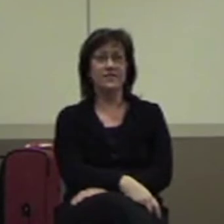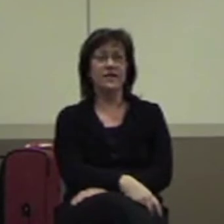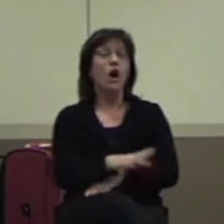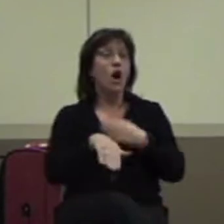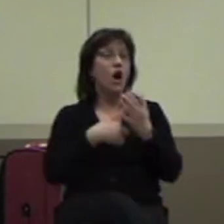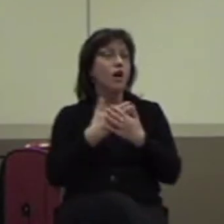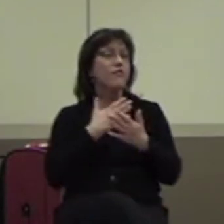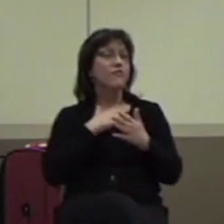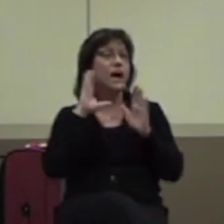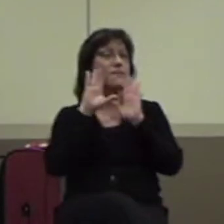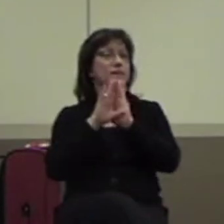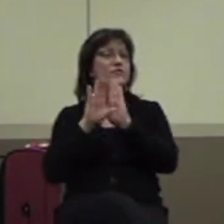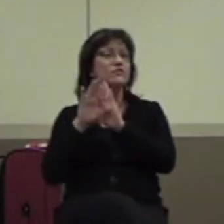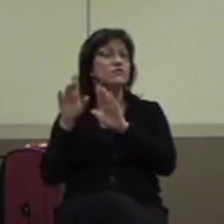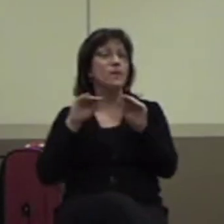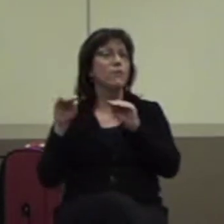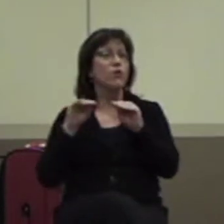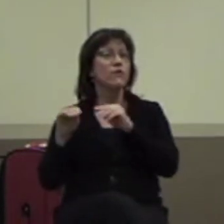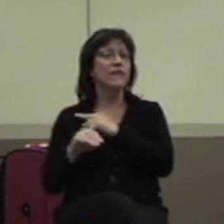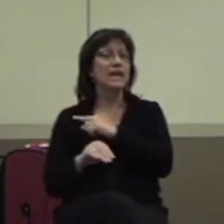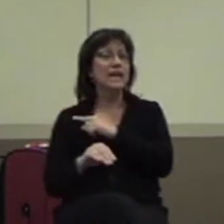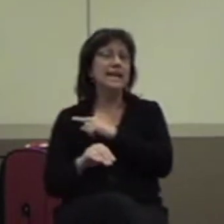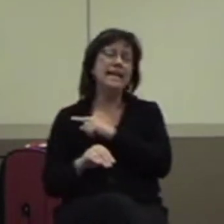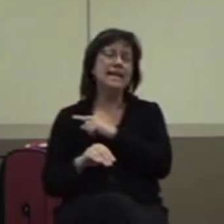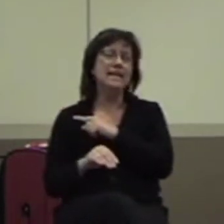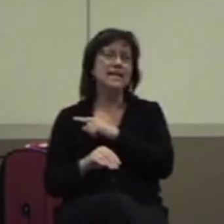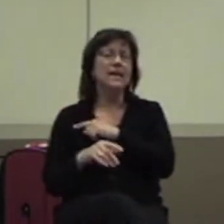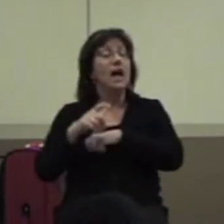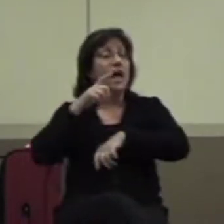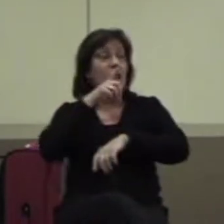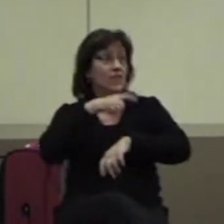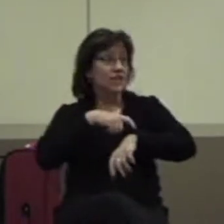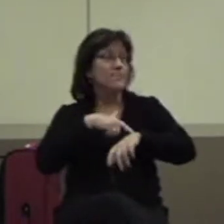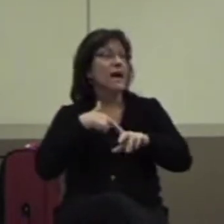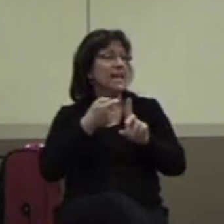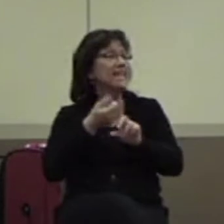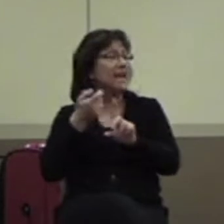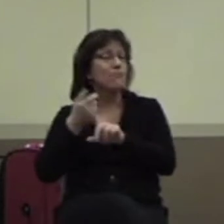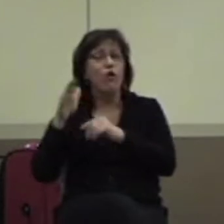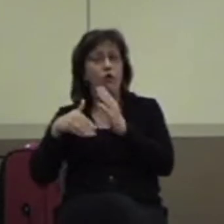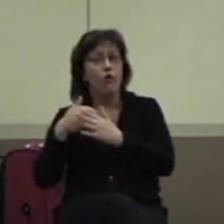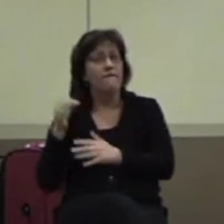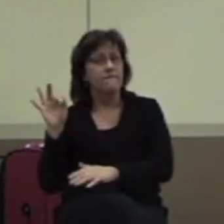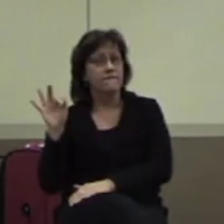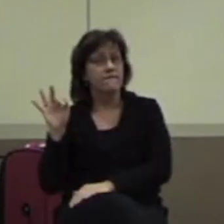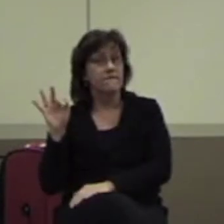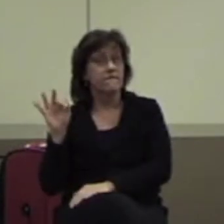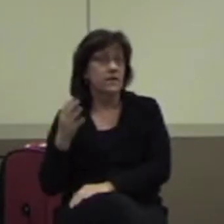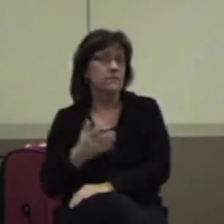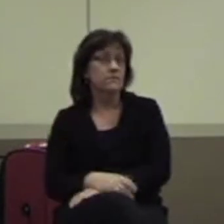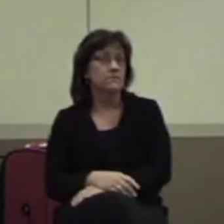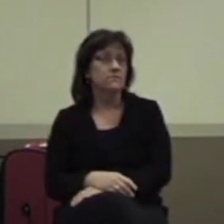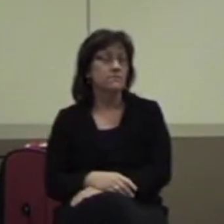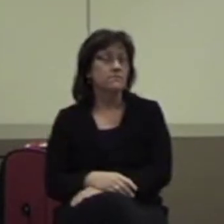my icons move. At lunchtime, I can take them all out.